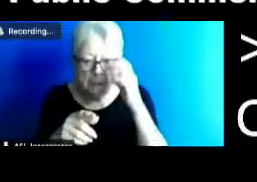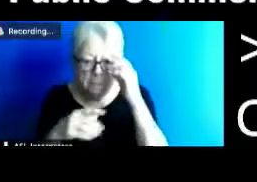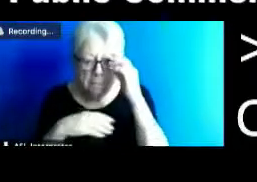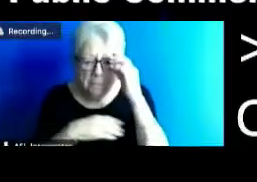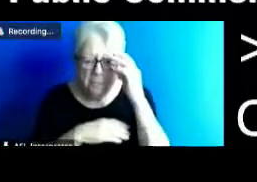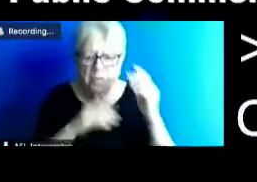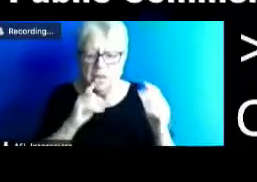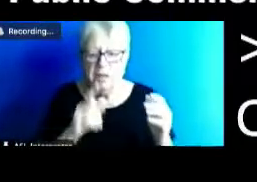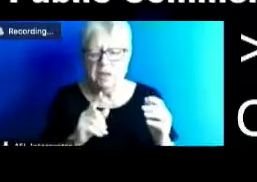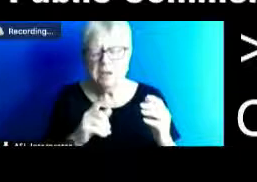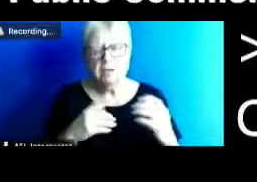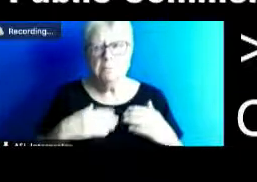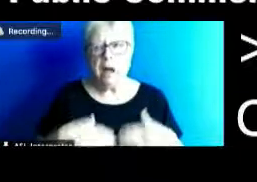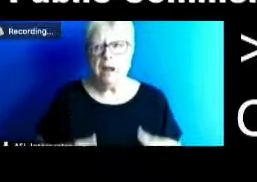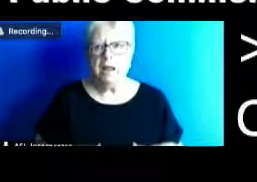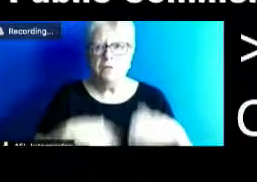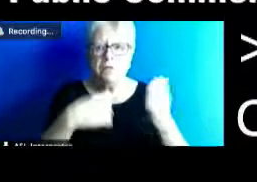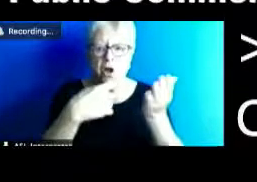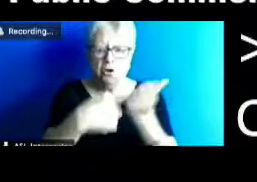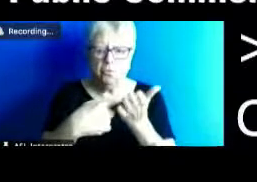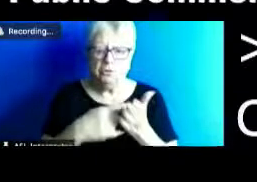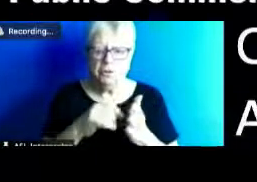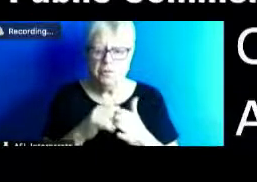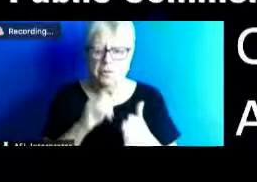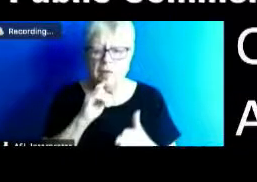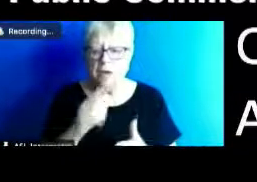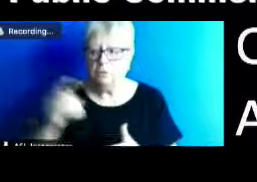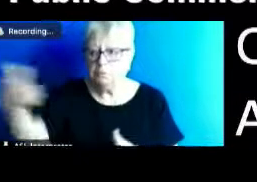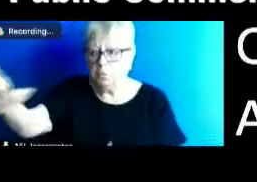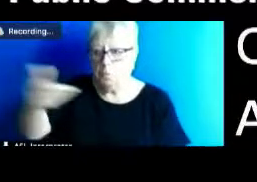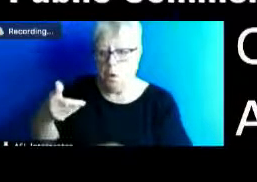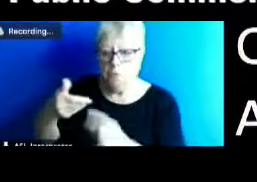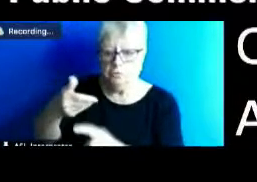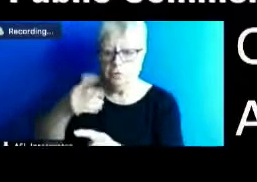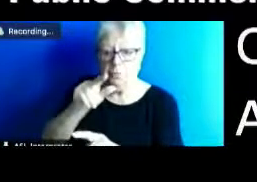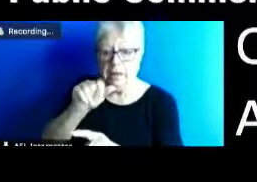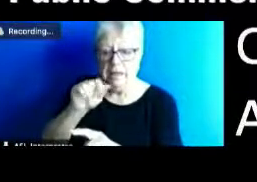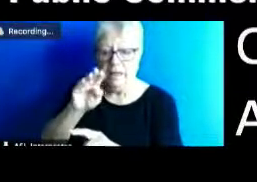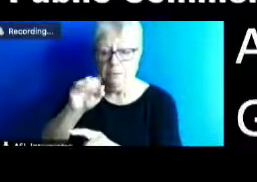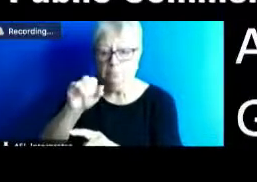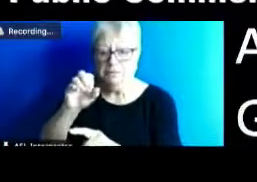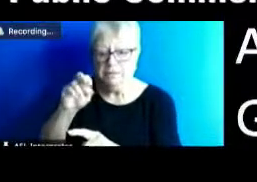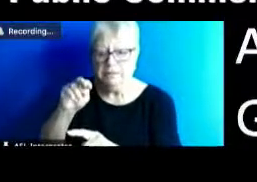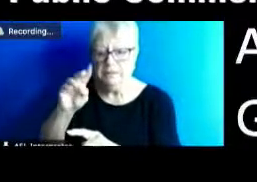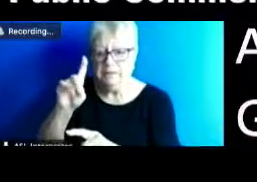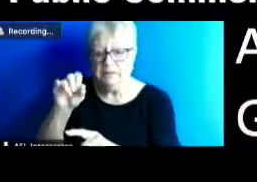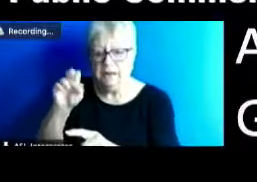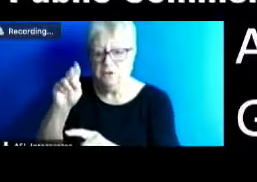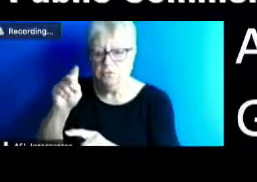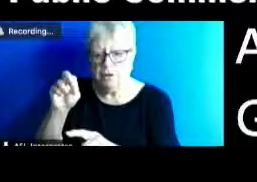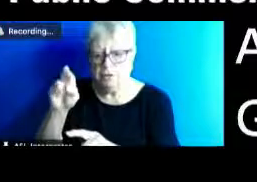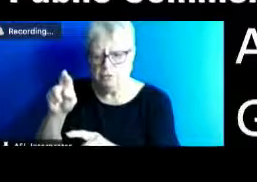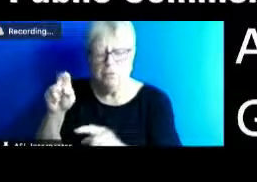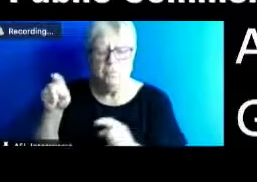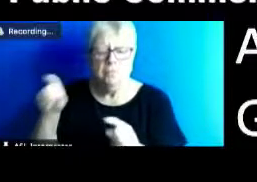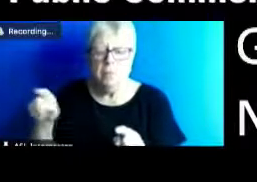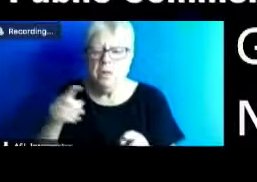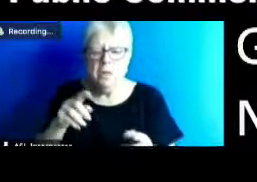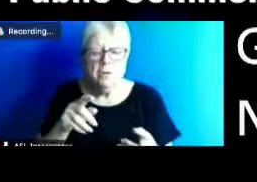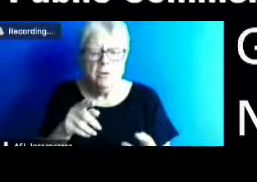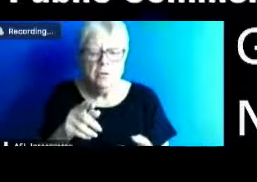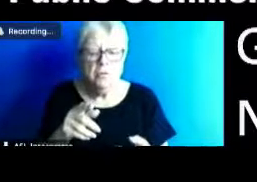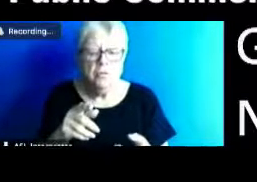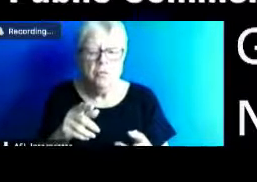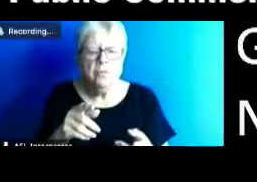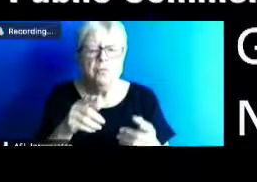arbitration that was proposed by Gibson Dunn Crutcher is not necessary, because the state has its own process required by